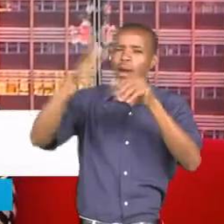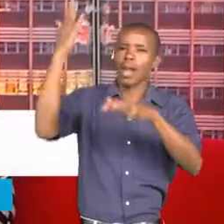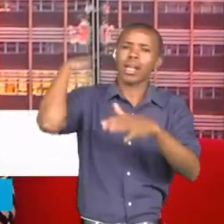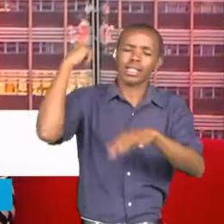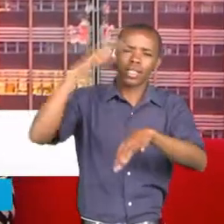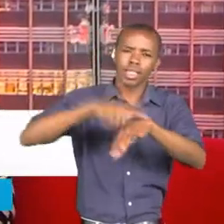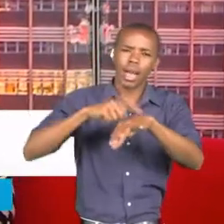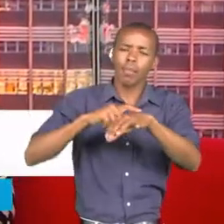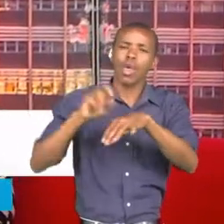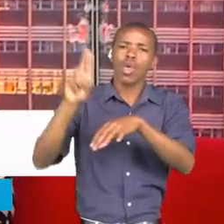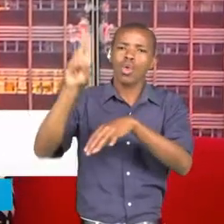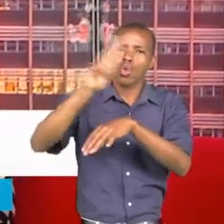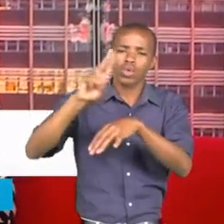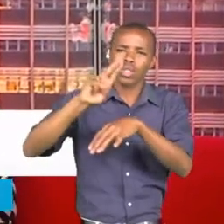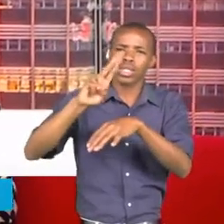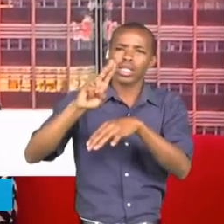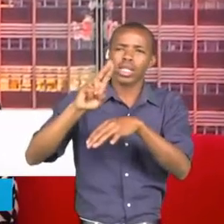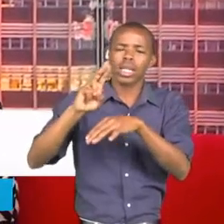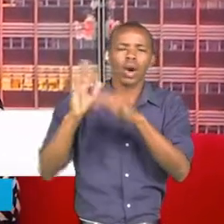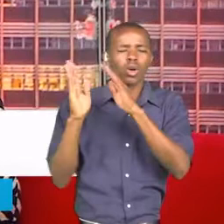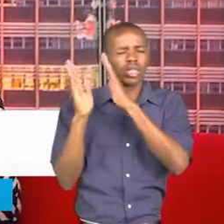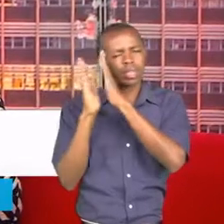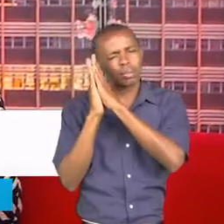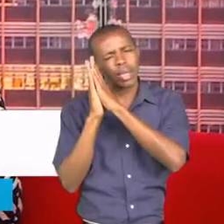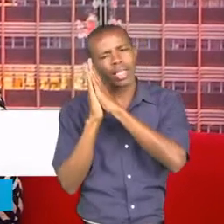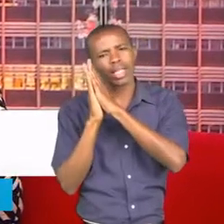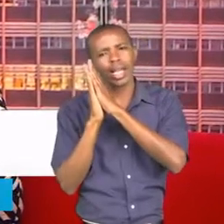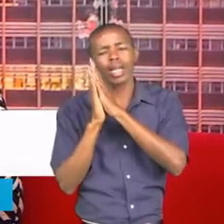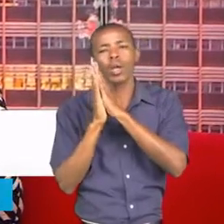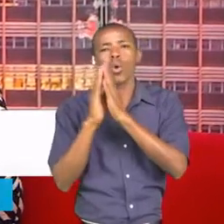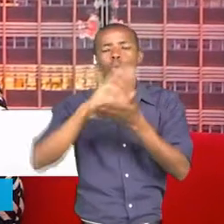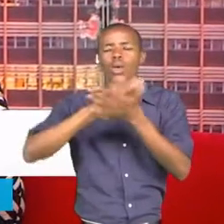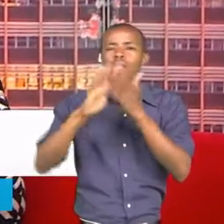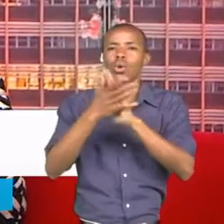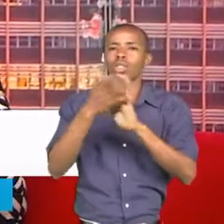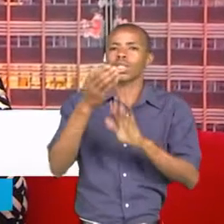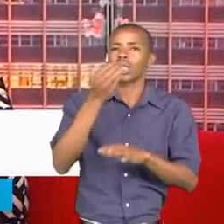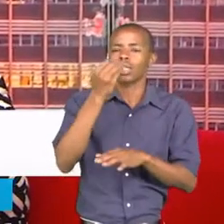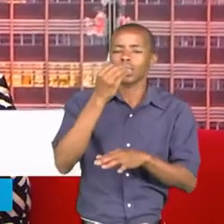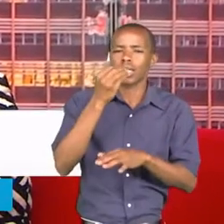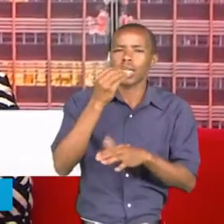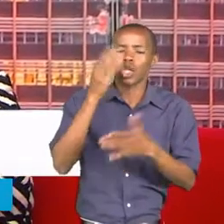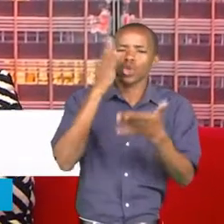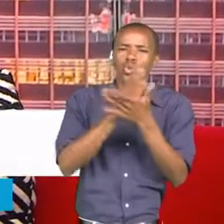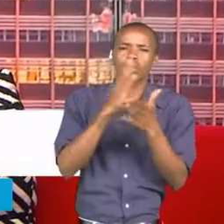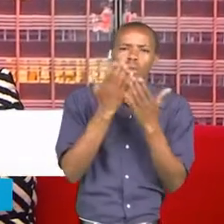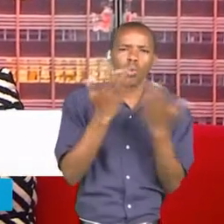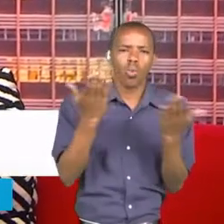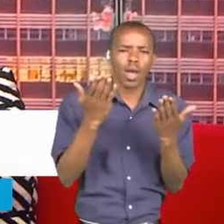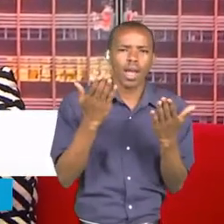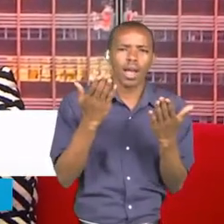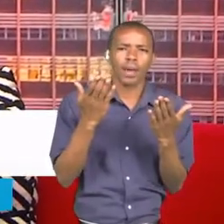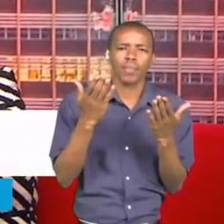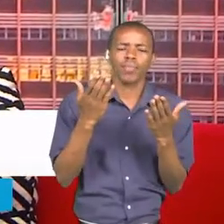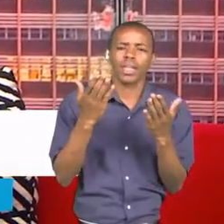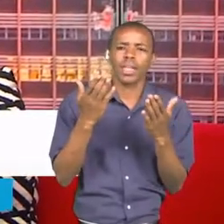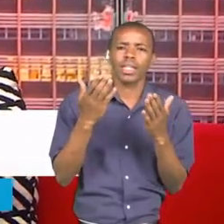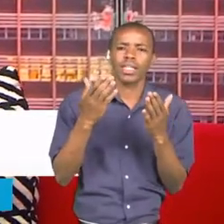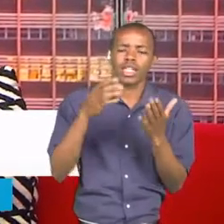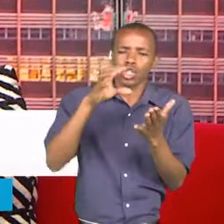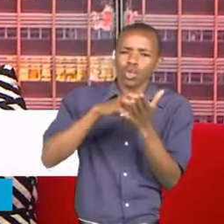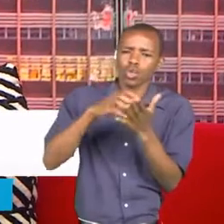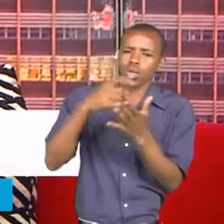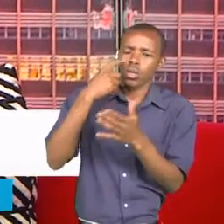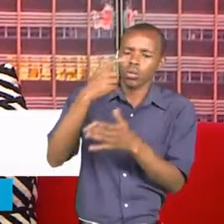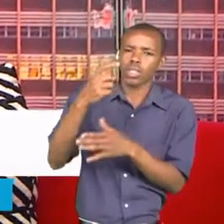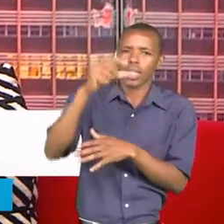he spent a night without eating. Okay. Mm-hmm. So the truth is that the lethargy we see in government is